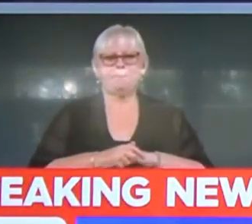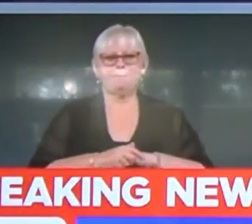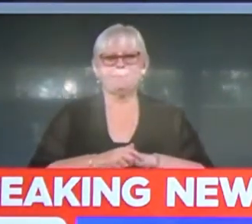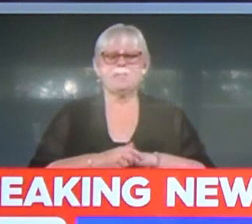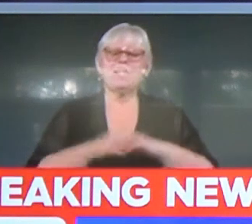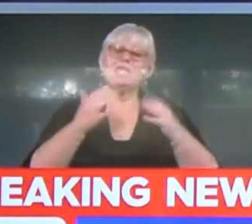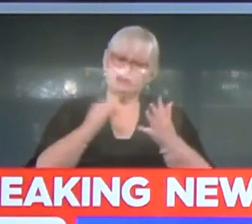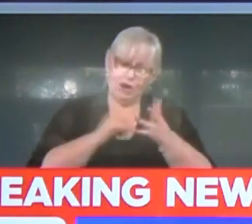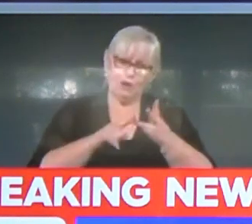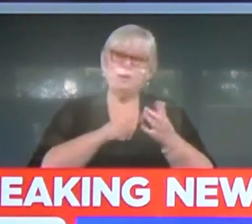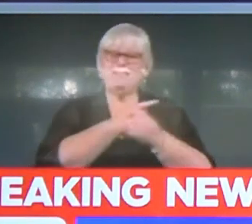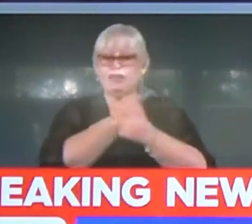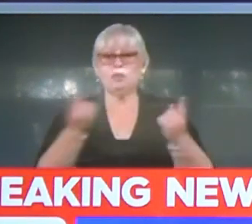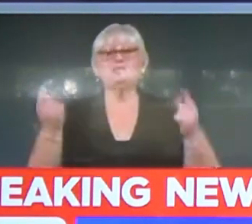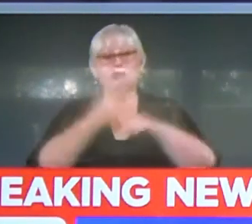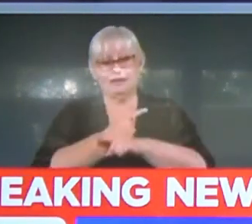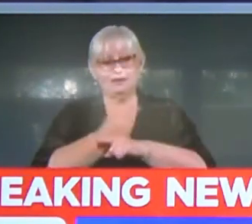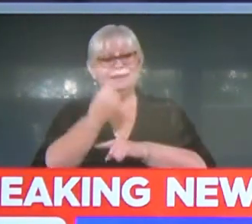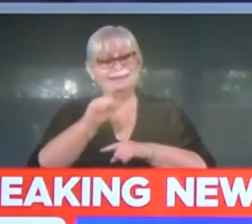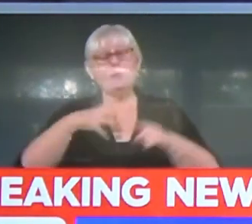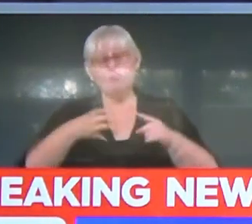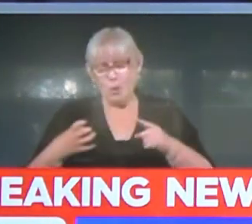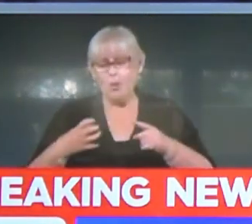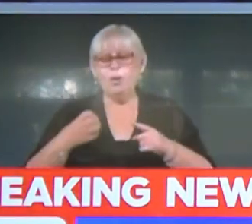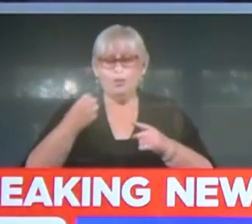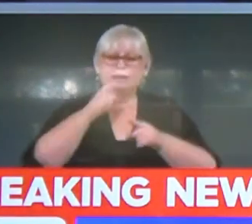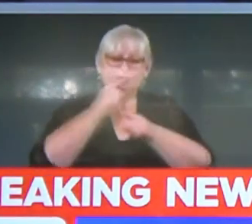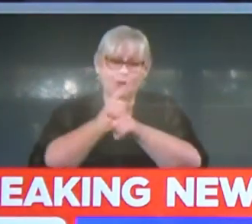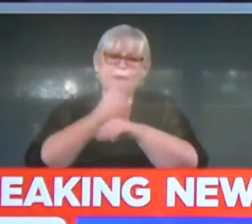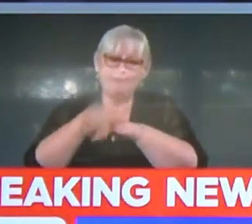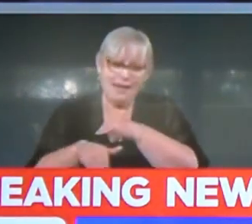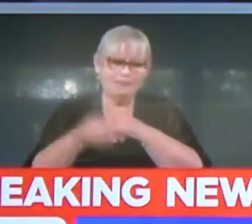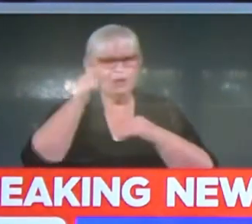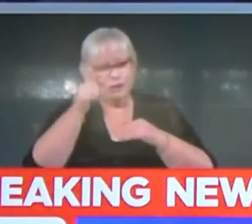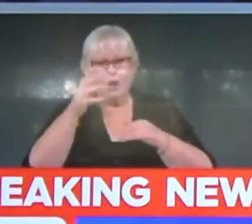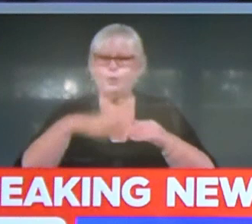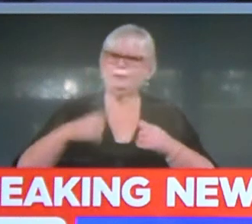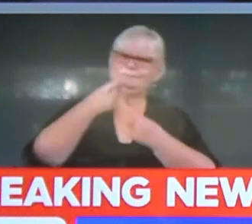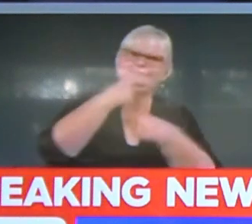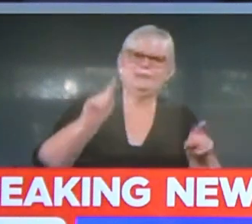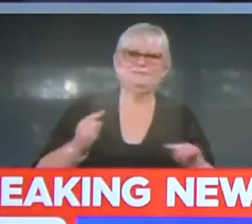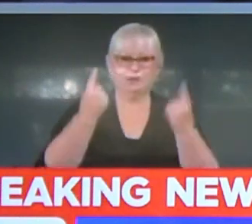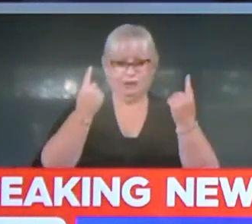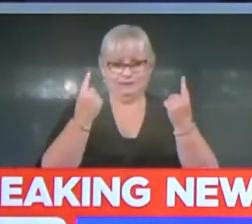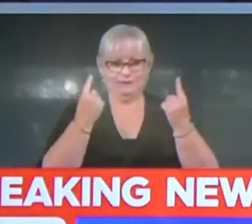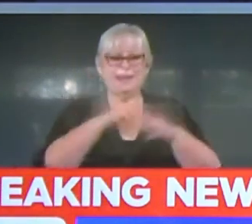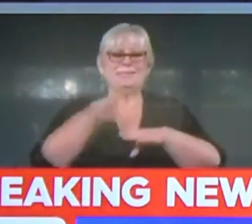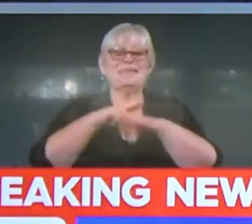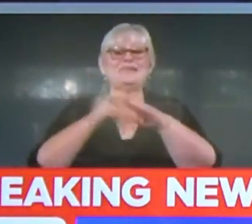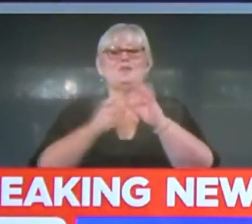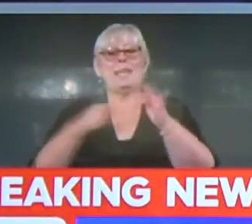So with those changes, there was still a lot more that we needed to deal with tonight, but we knew we needed to report tonight, and the National Cabinet